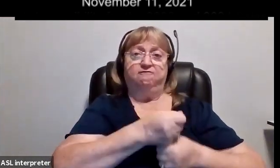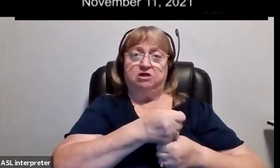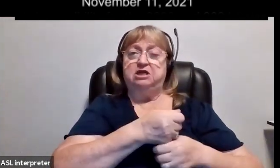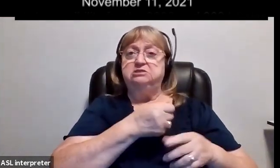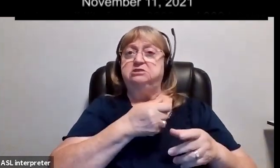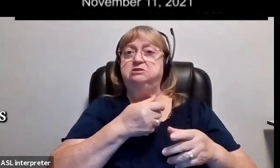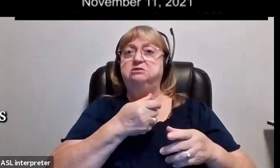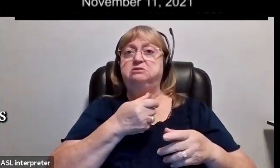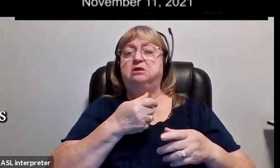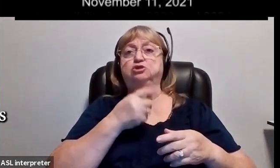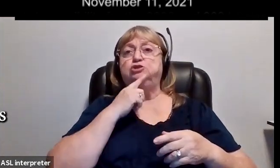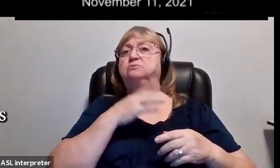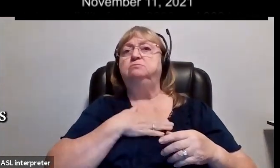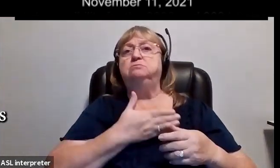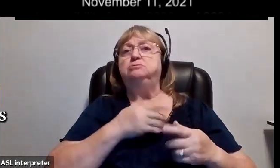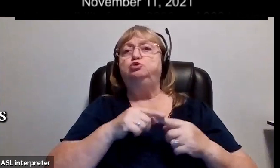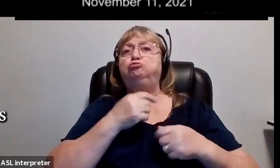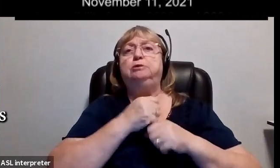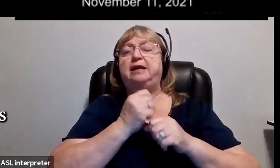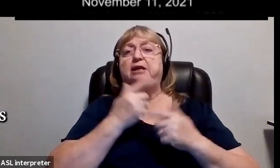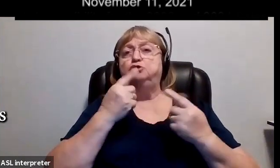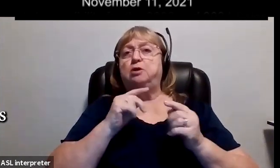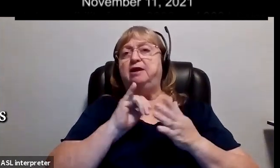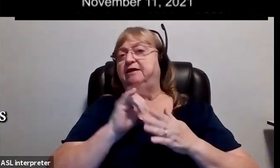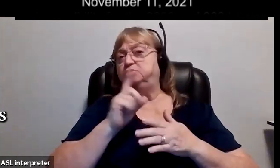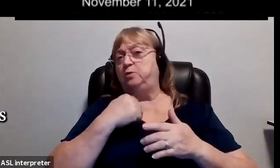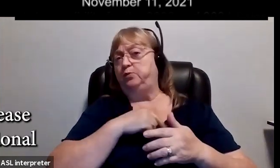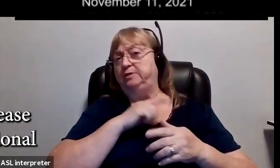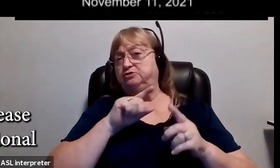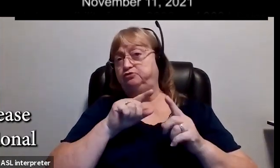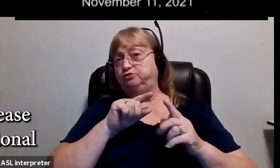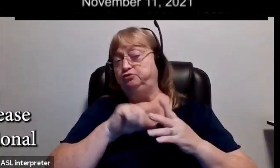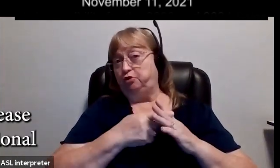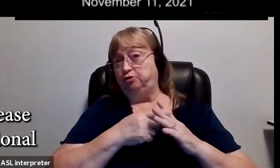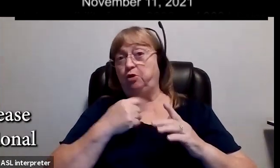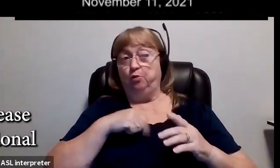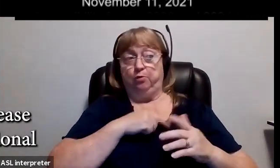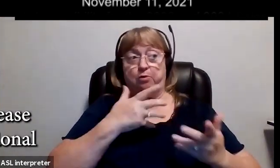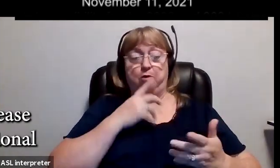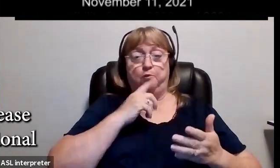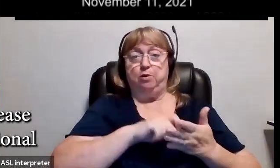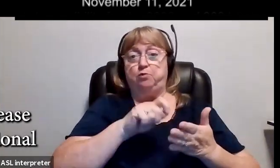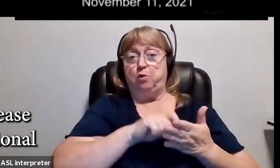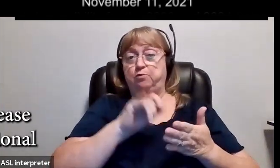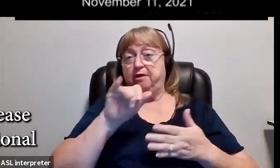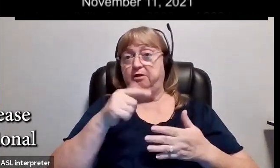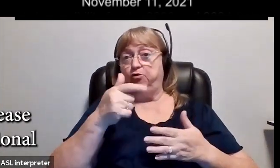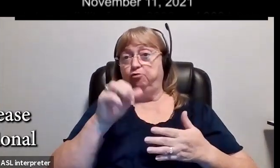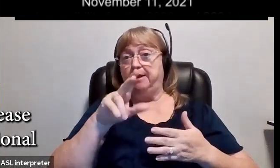to create and try is where we start with this. And we are here, we wrote this grant in